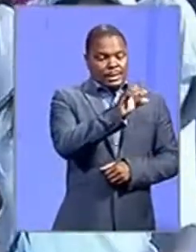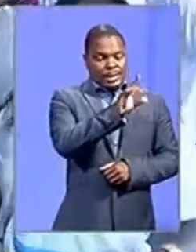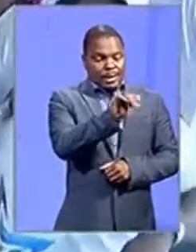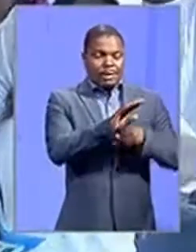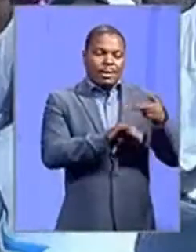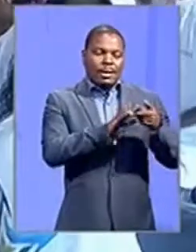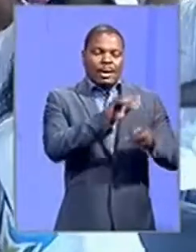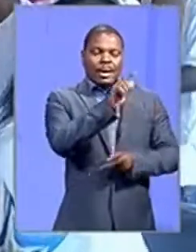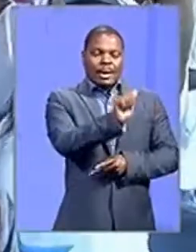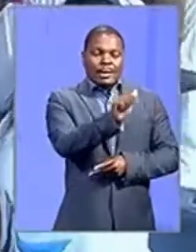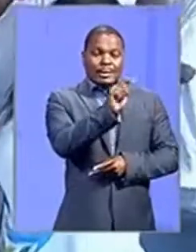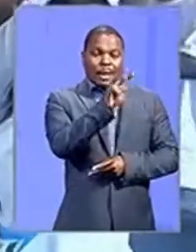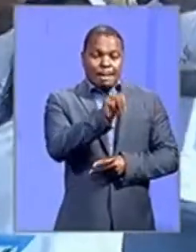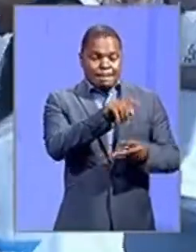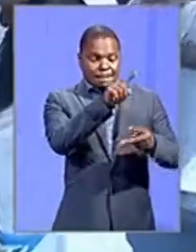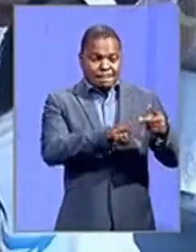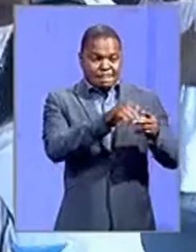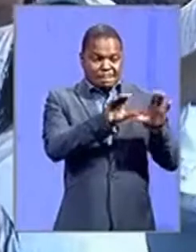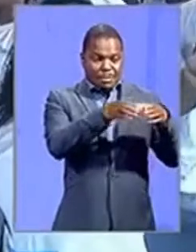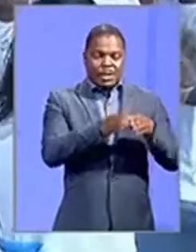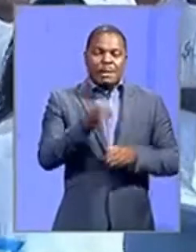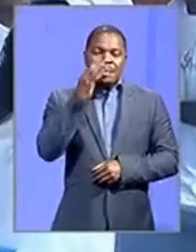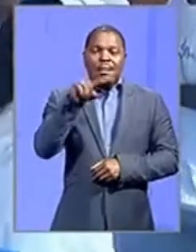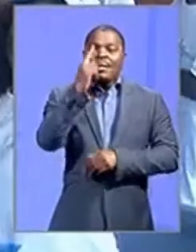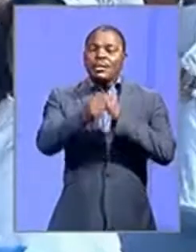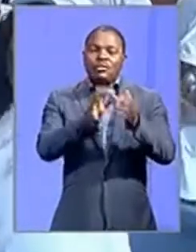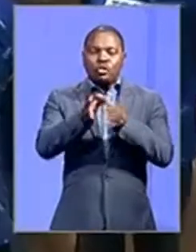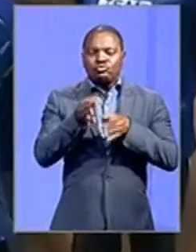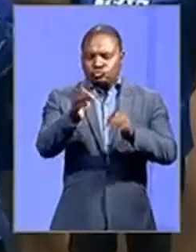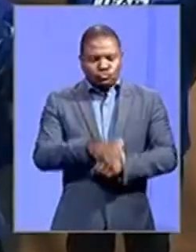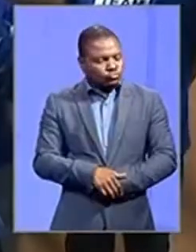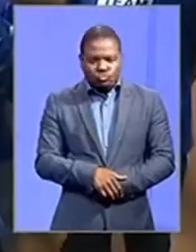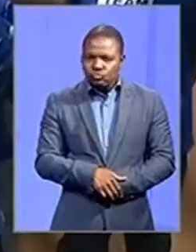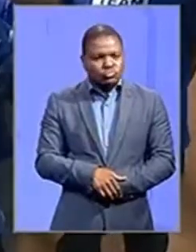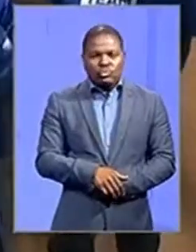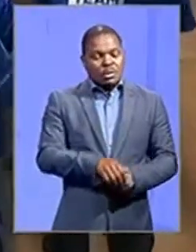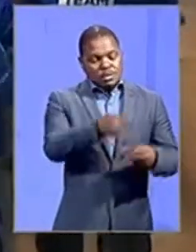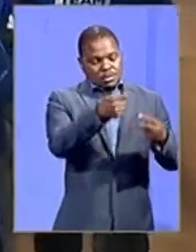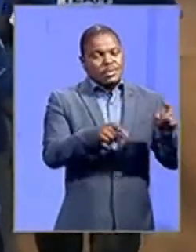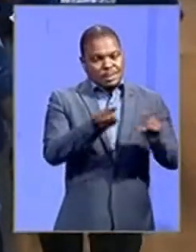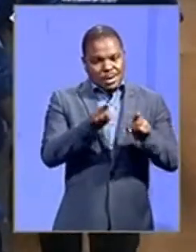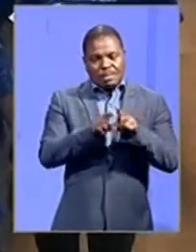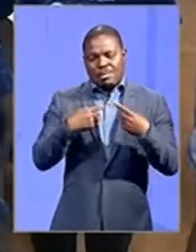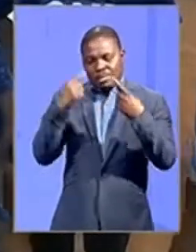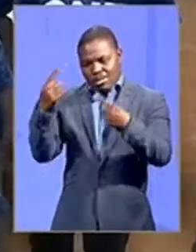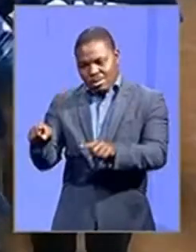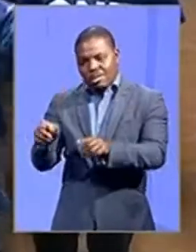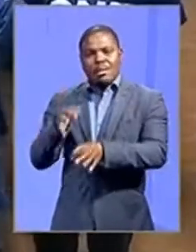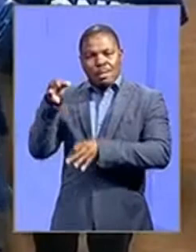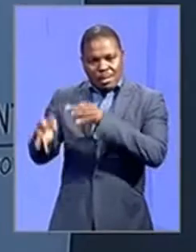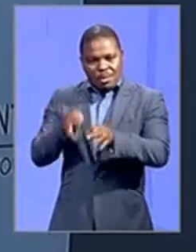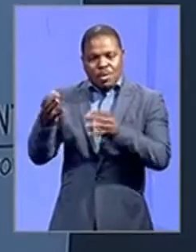Transformation Movement ba kgatlhanong le letlha la ngwaga o tlang. Makoko ka bobedi a neelane mabaka a ona kwa dipatlisisong tsa